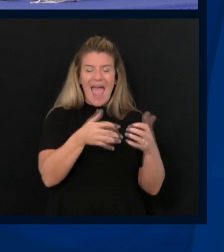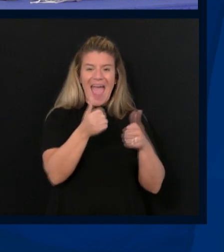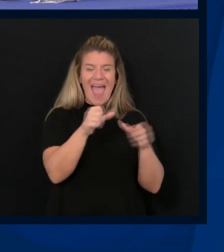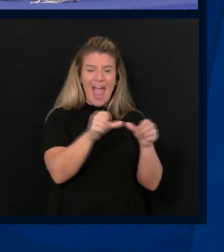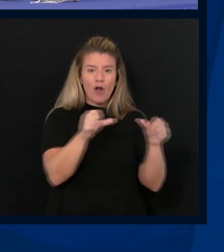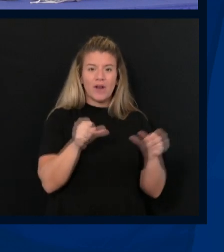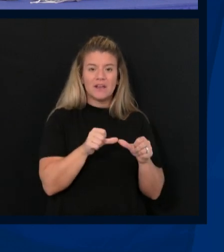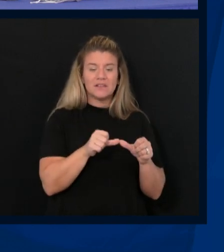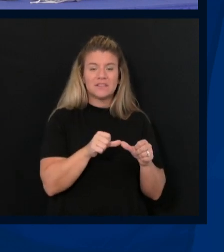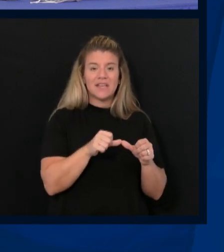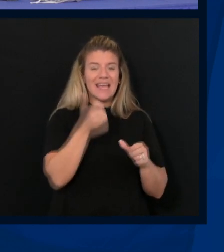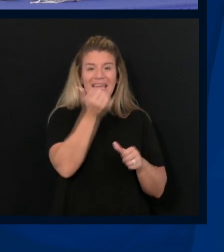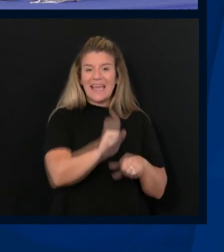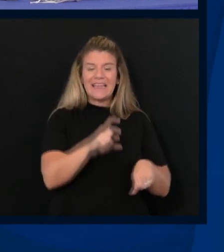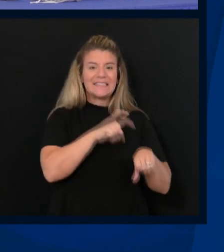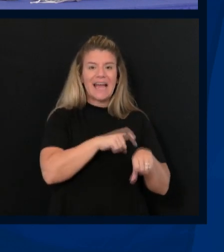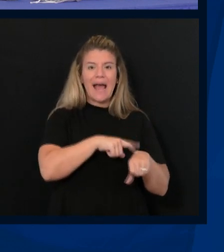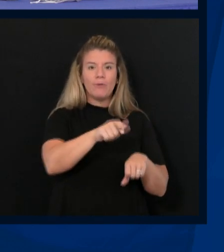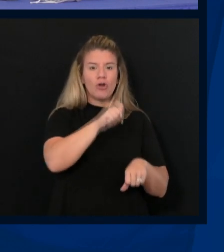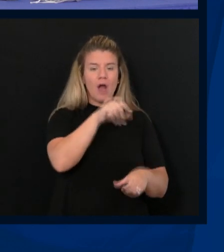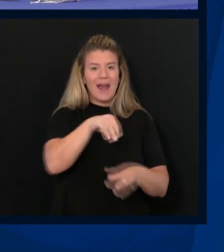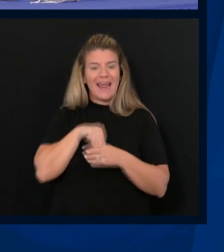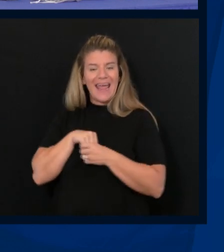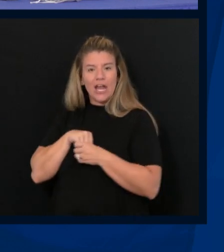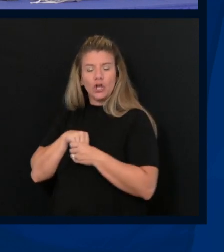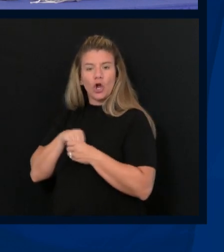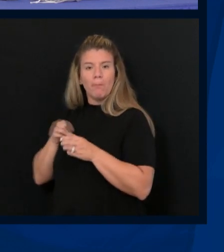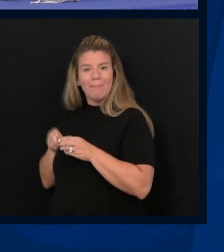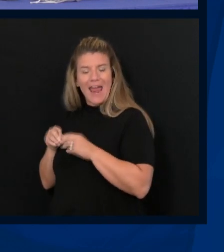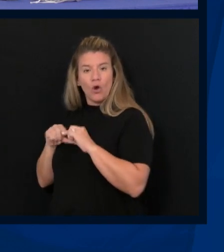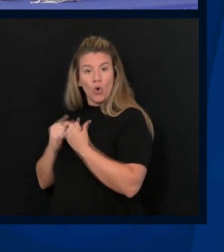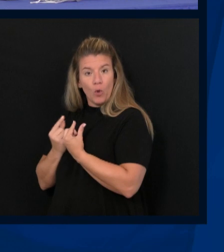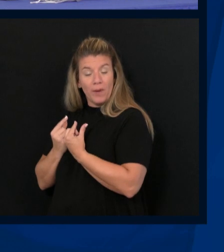in their core groups. As you shift up to